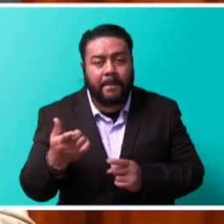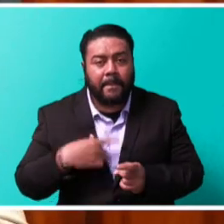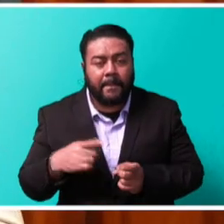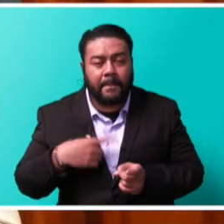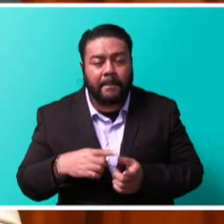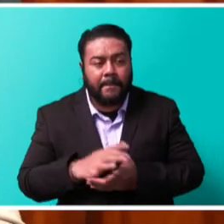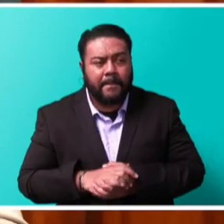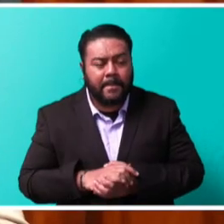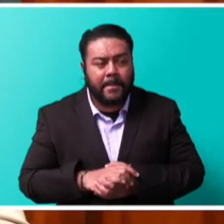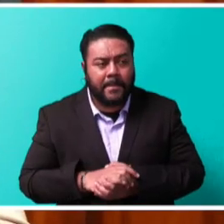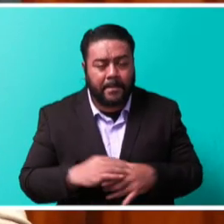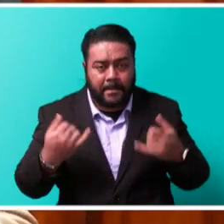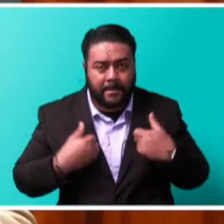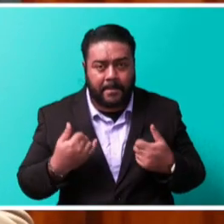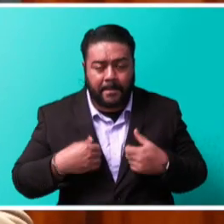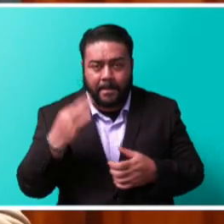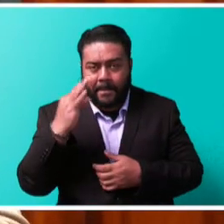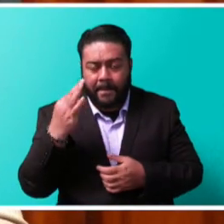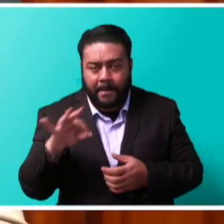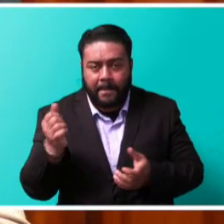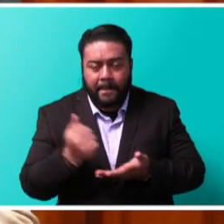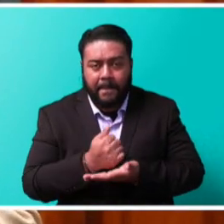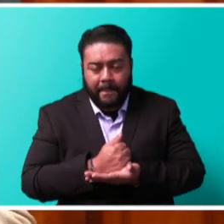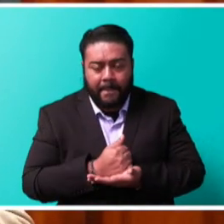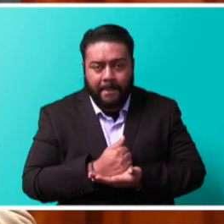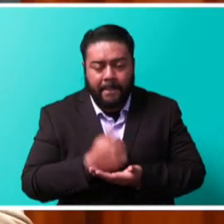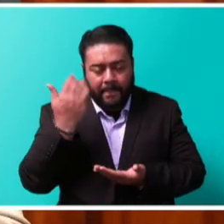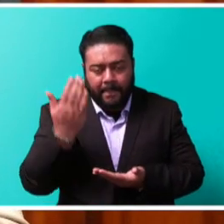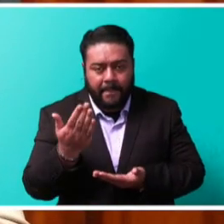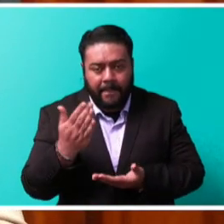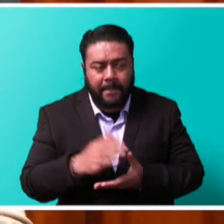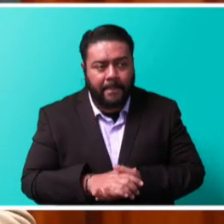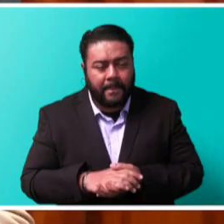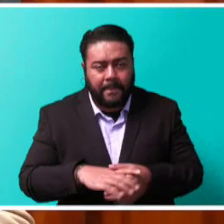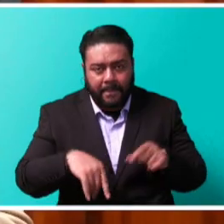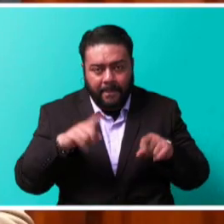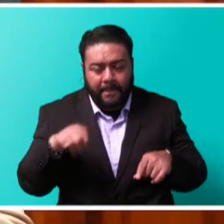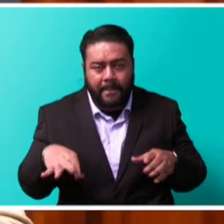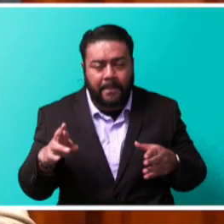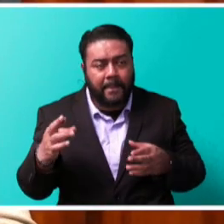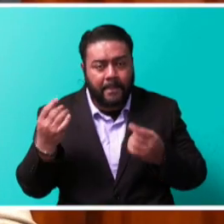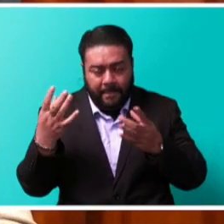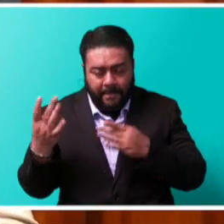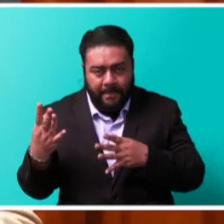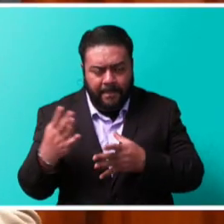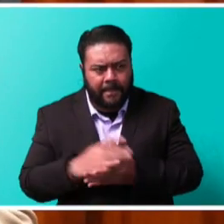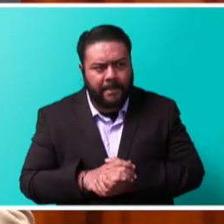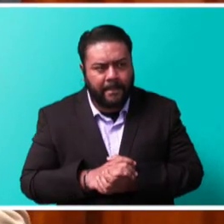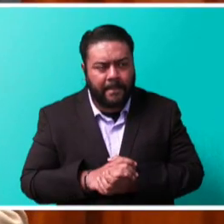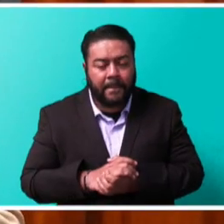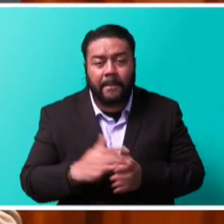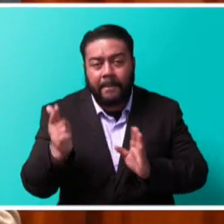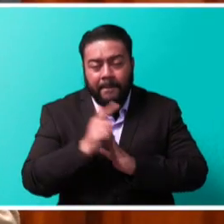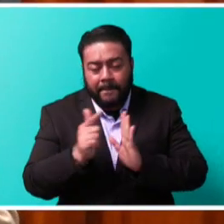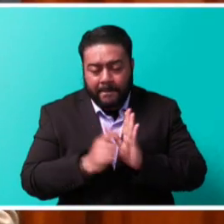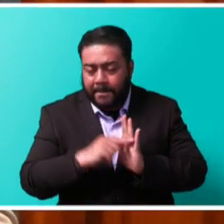successful implementation of the Forest Act will depend heavily on institutional readiness and stakeholder understanding. Legislation